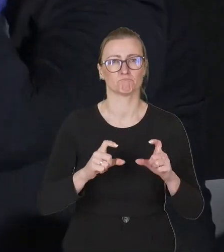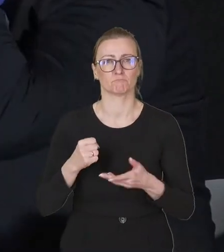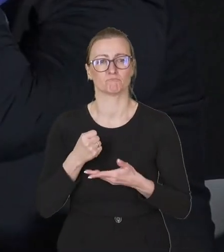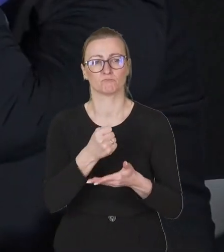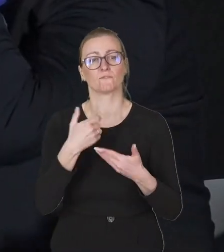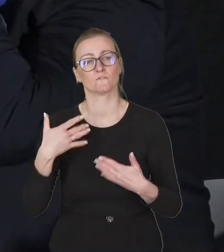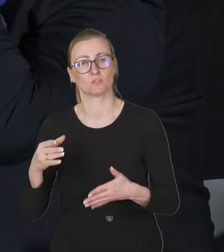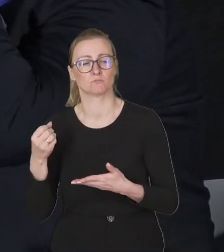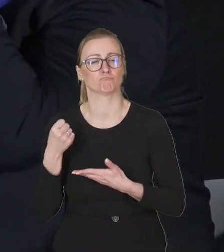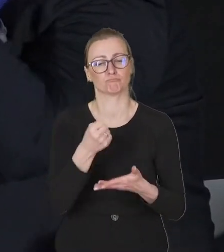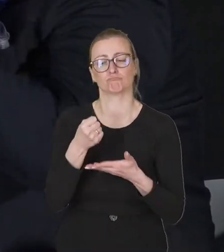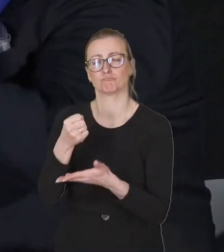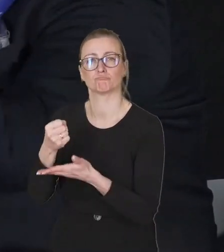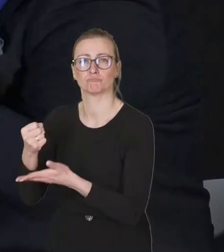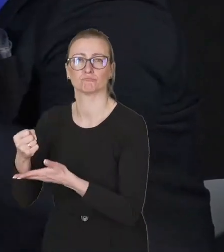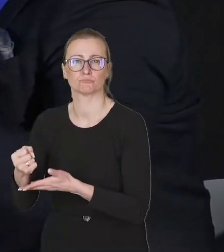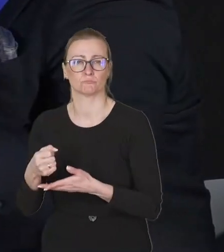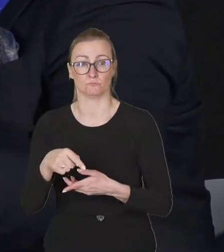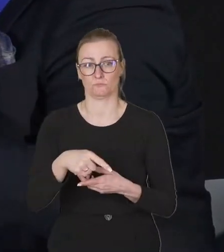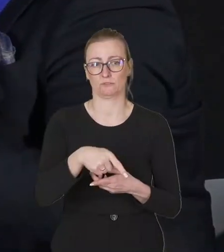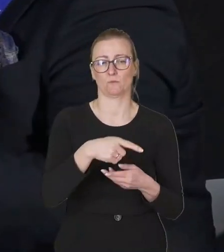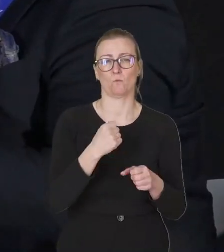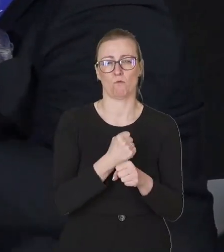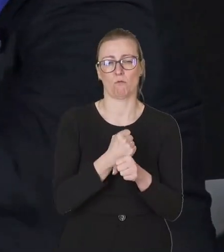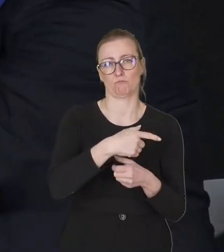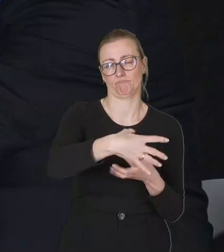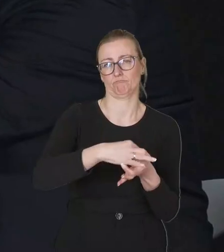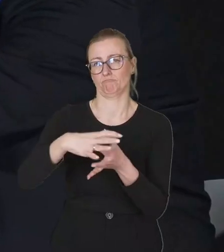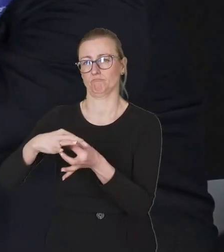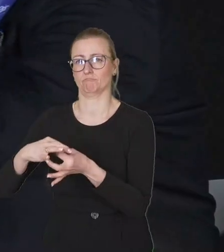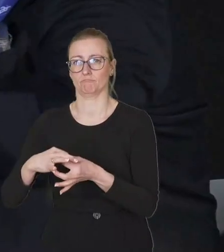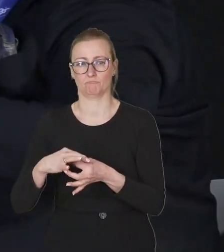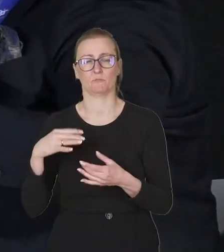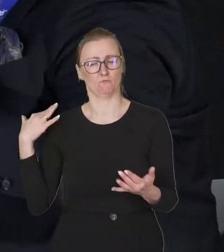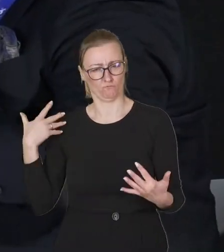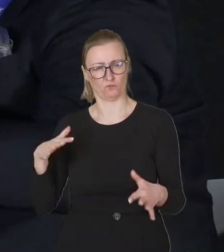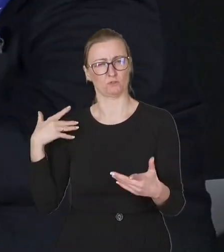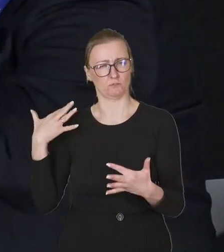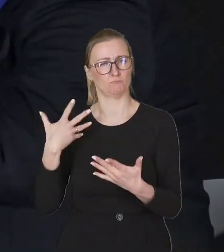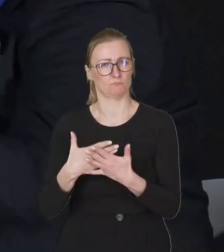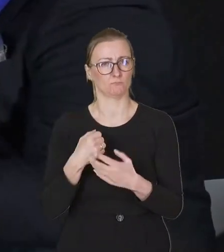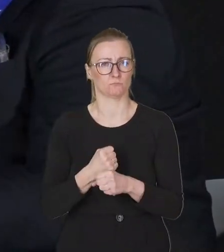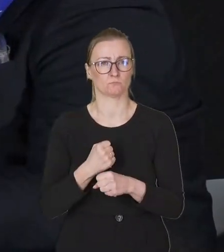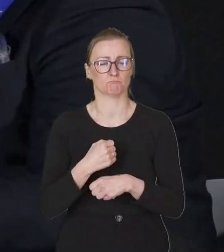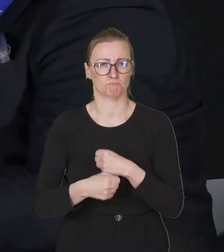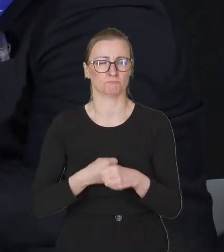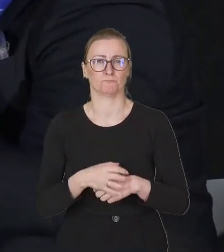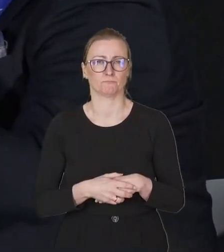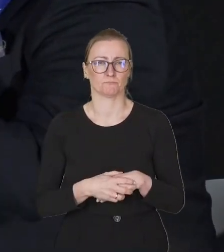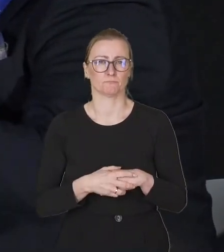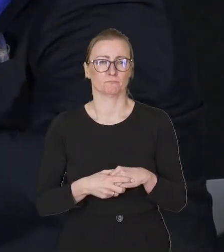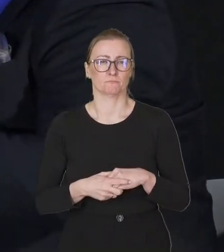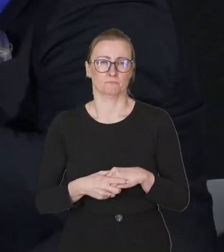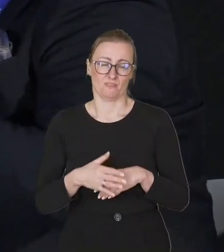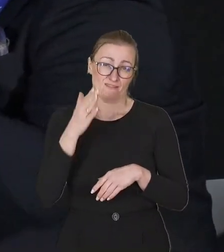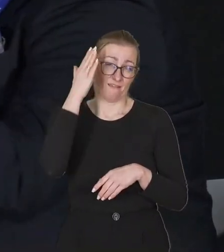But I wouldn't like to be with my colleagues in the position that we are building for our business some kind of ghetto. We